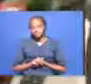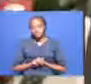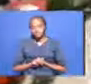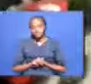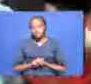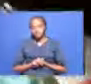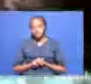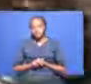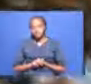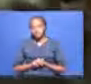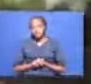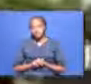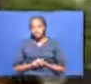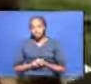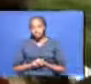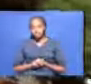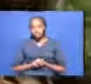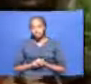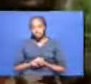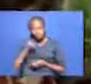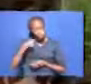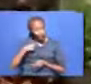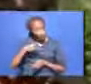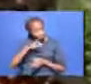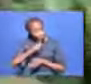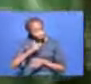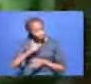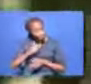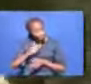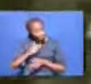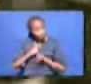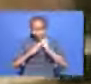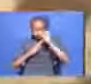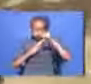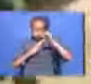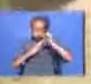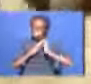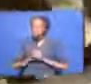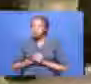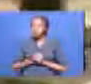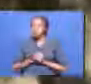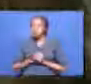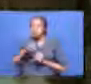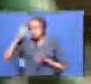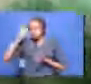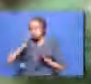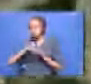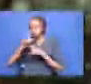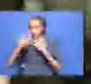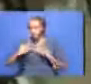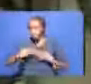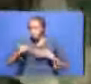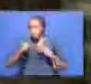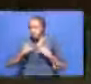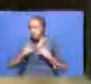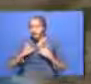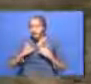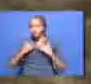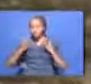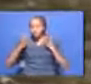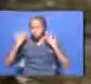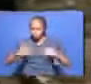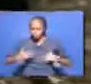Hiding weapons. No more weapons. Are you sure? Yes. He believed that all people are human, regardless of their